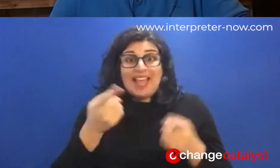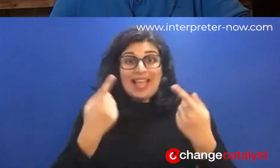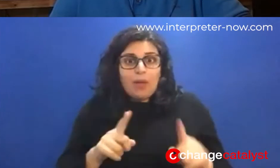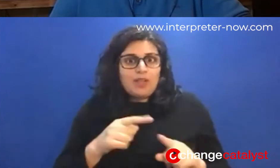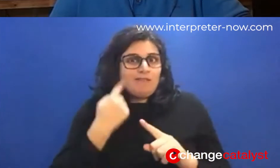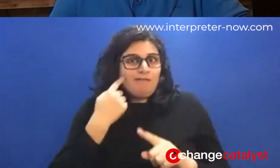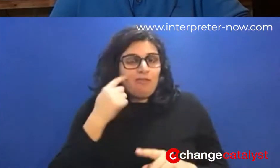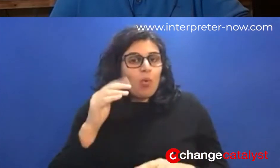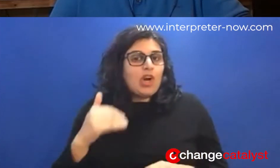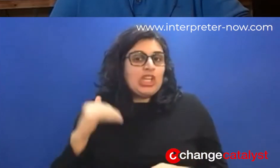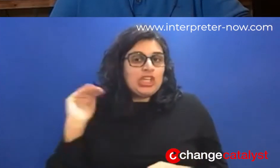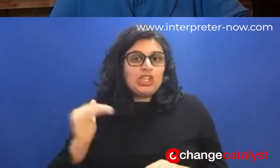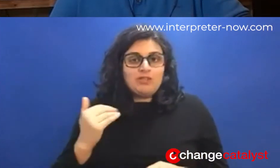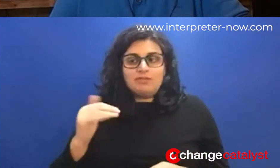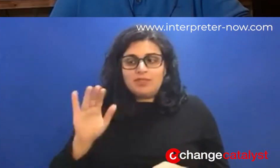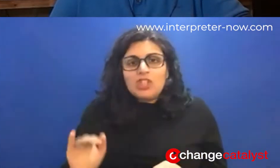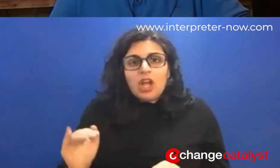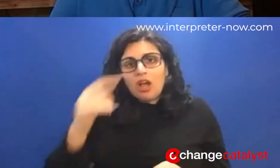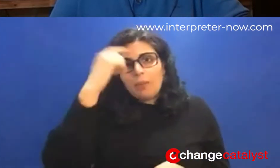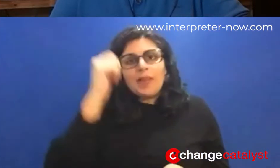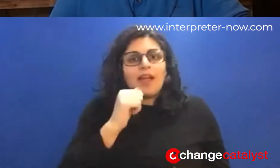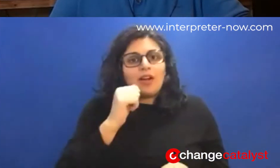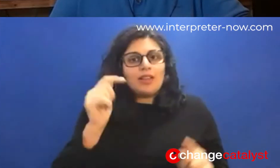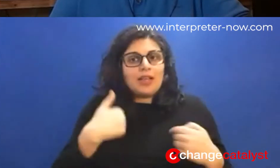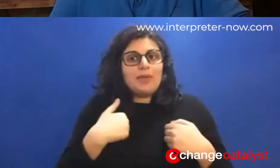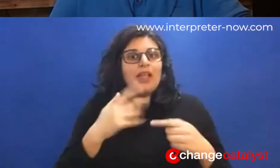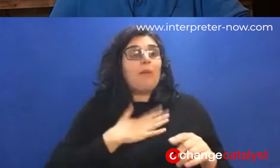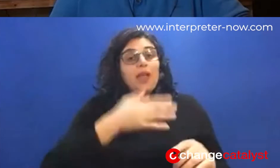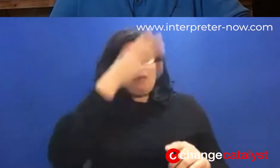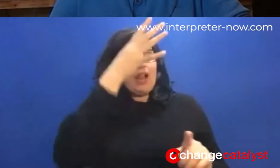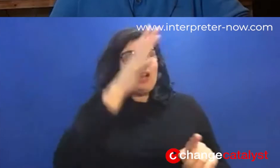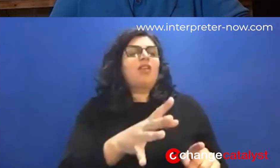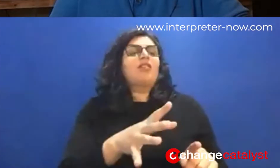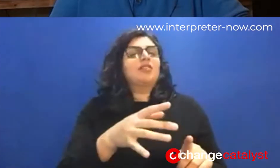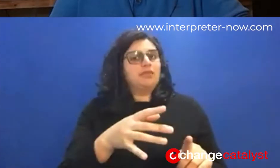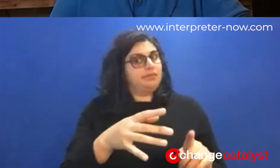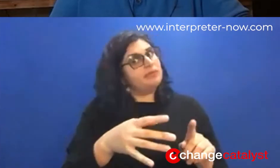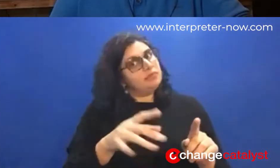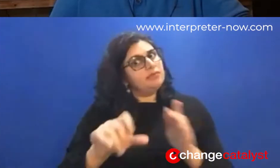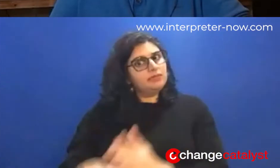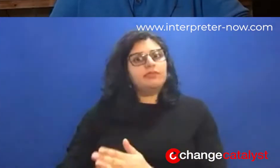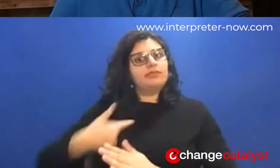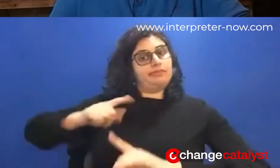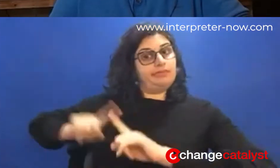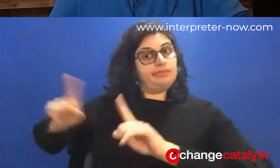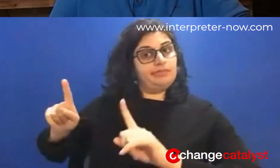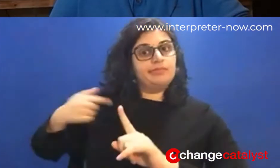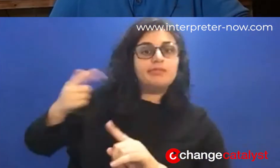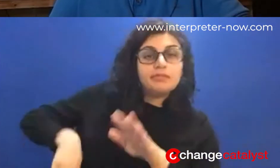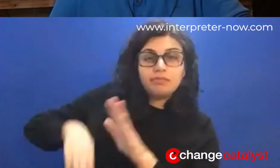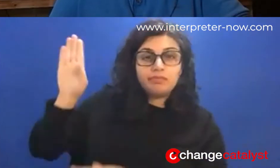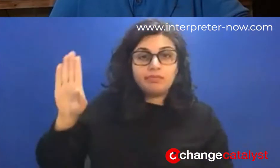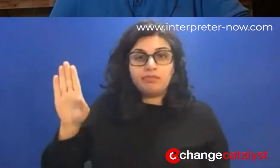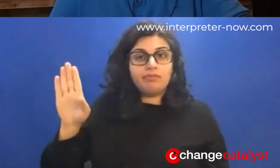And my grandfather would speak differently and say I was different, and I was going to be more